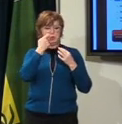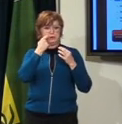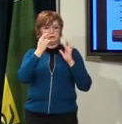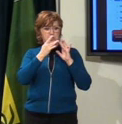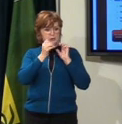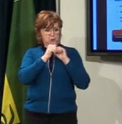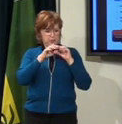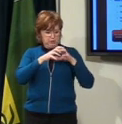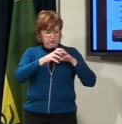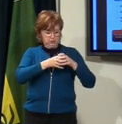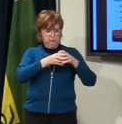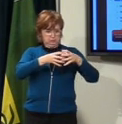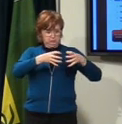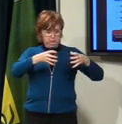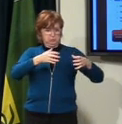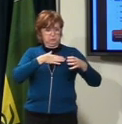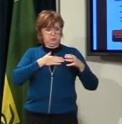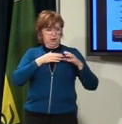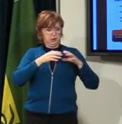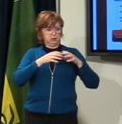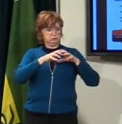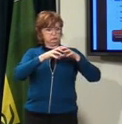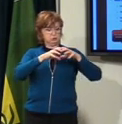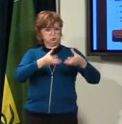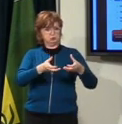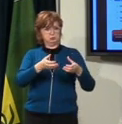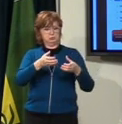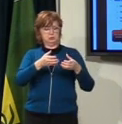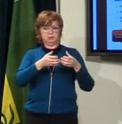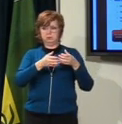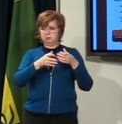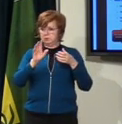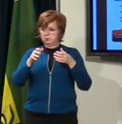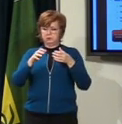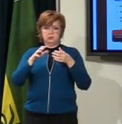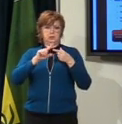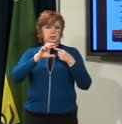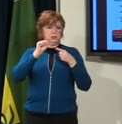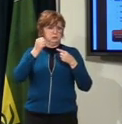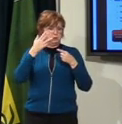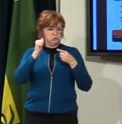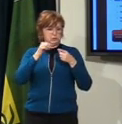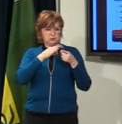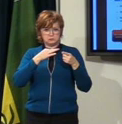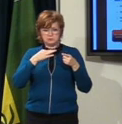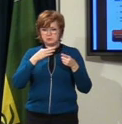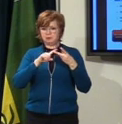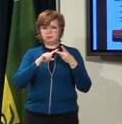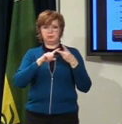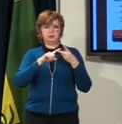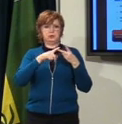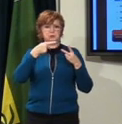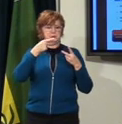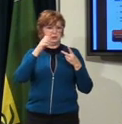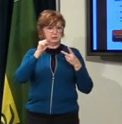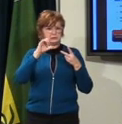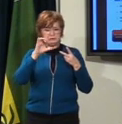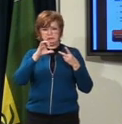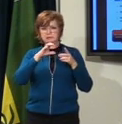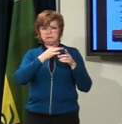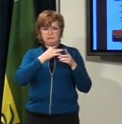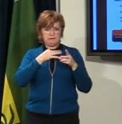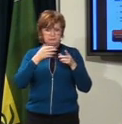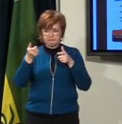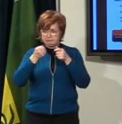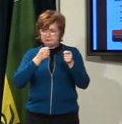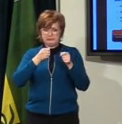individuals to perform that work with a combination of some SHA staff as well. We are working very quickly in order